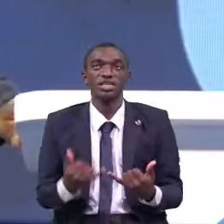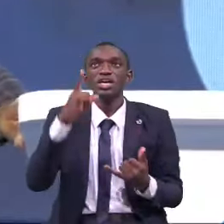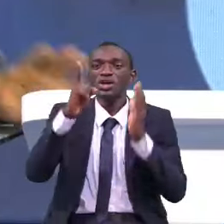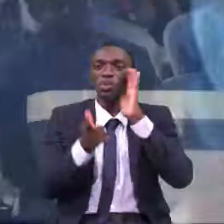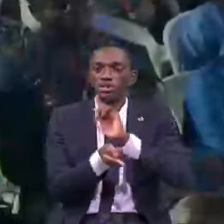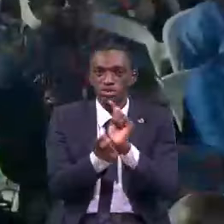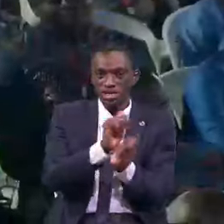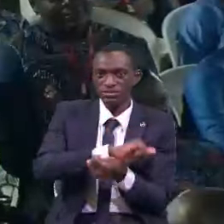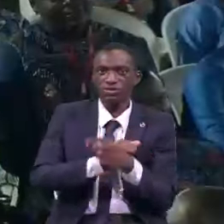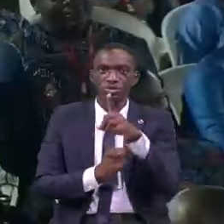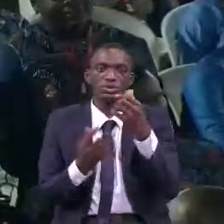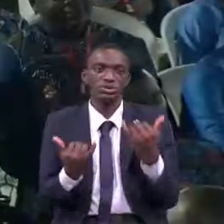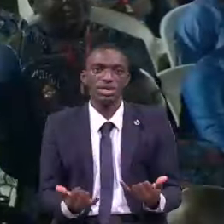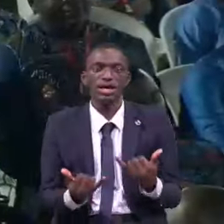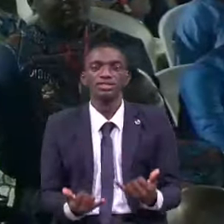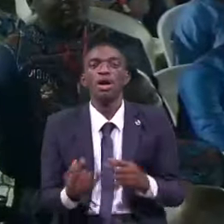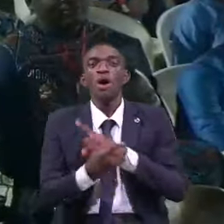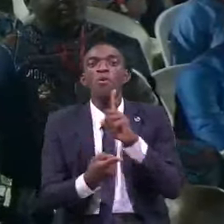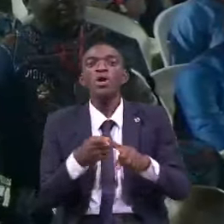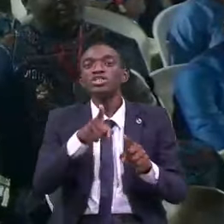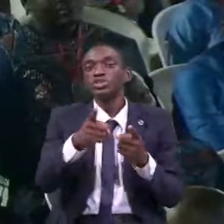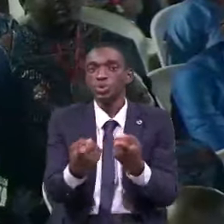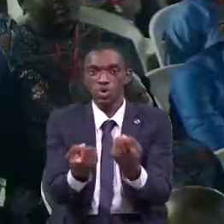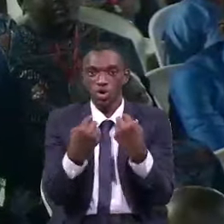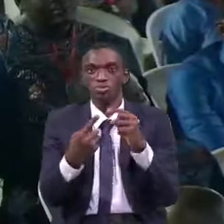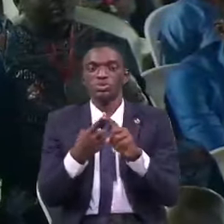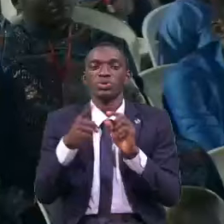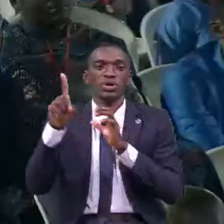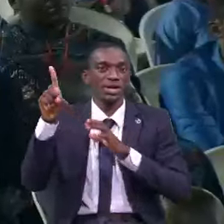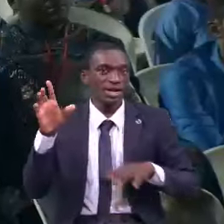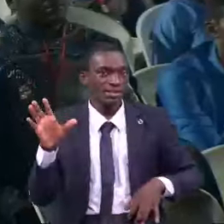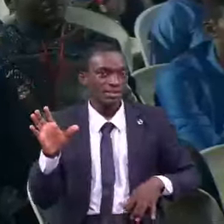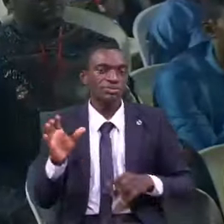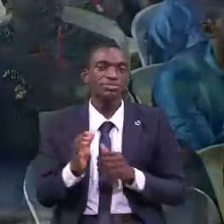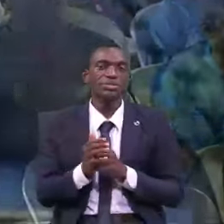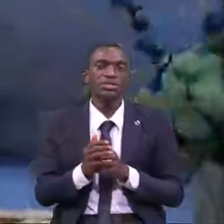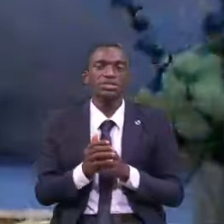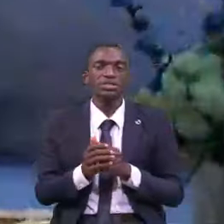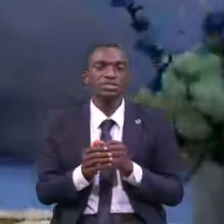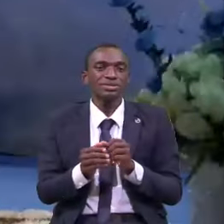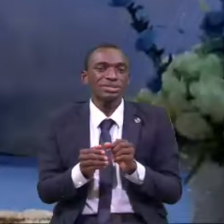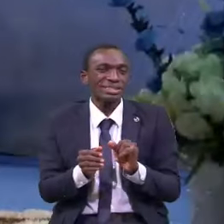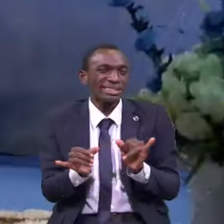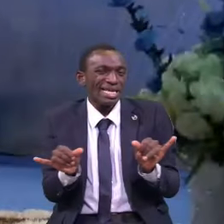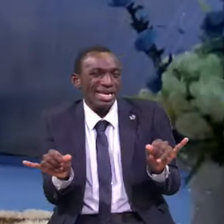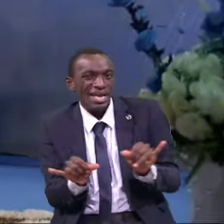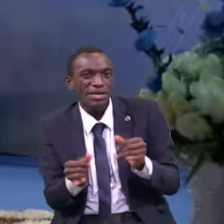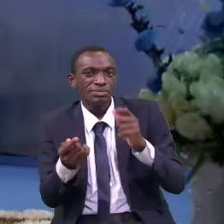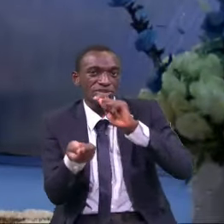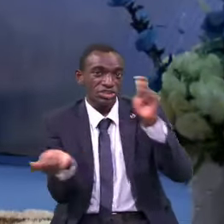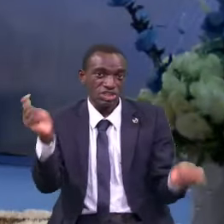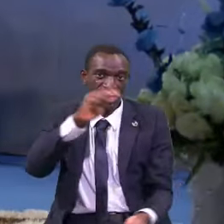tonight. When you come to Christ, such a change happens to you